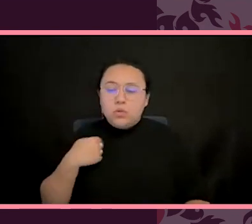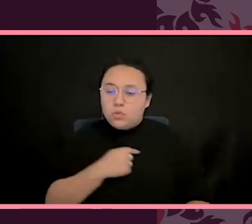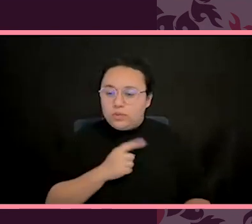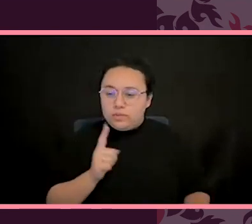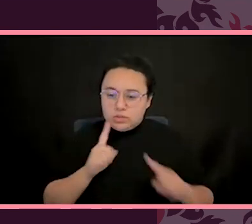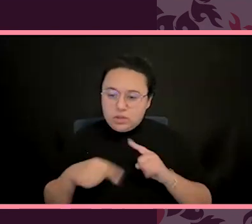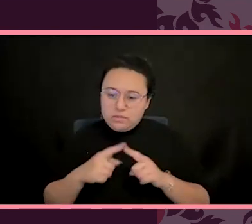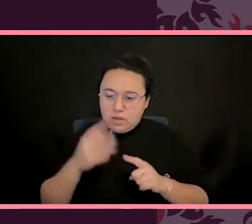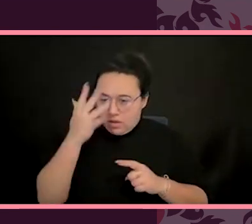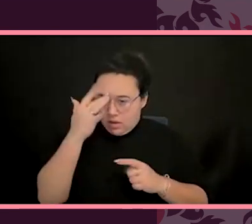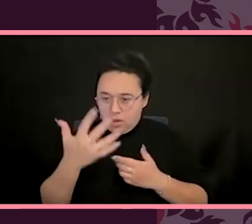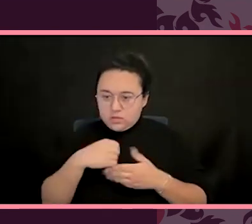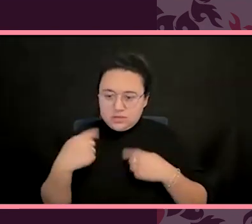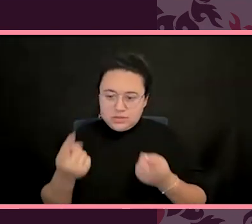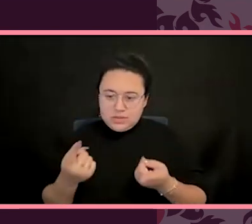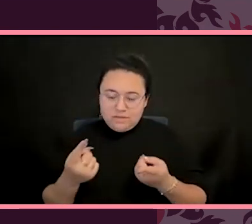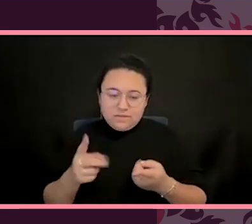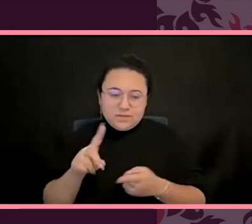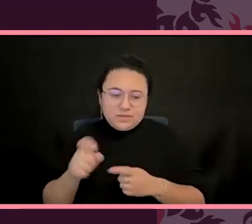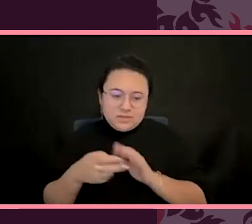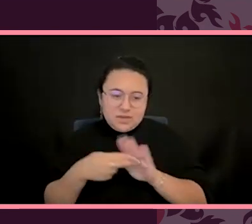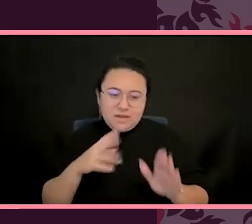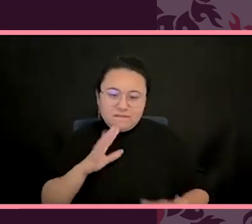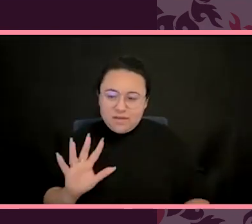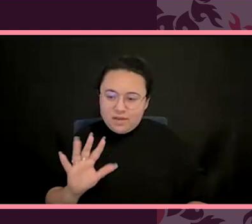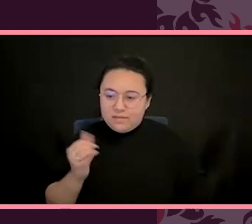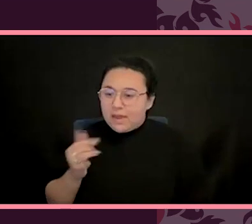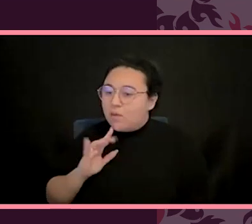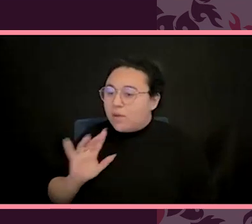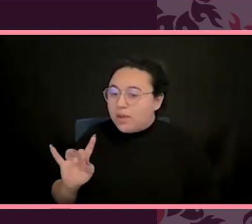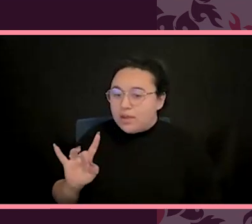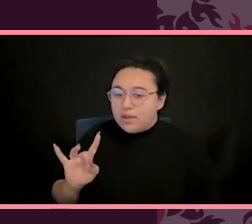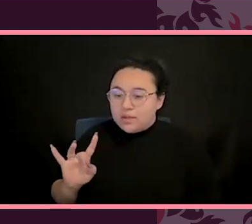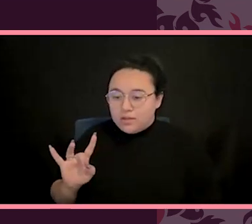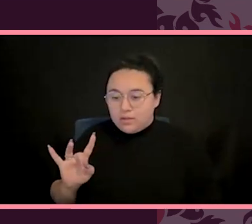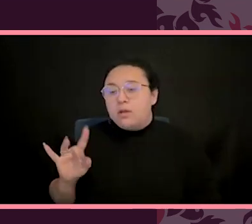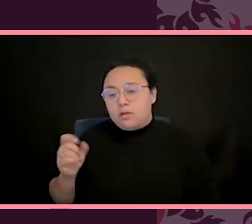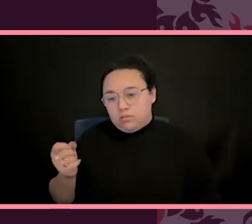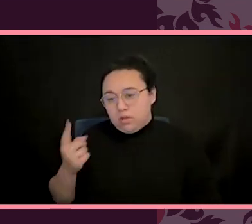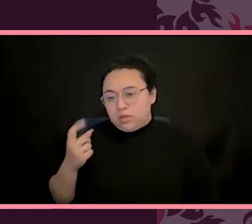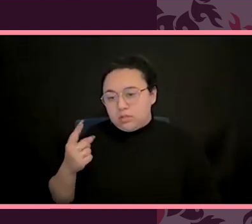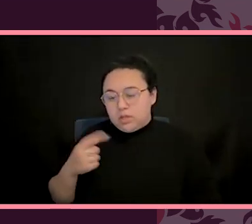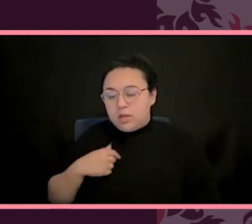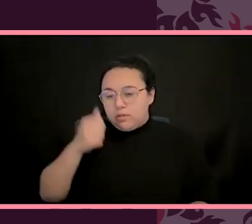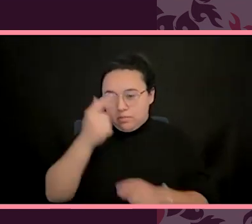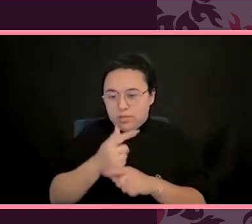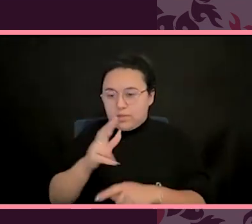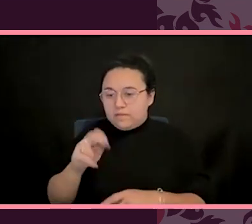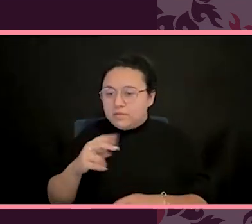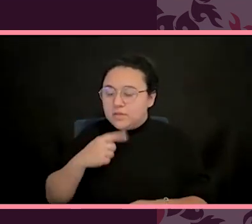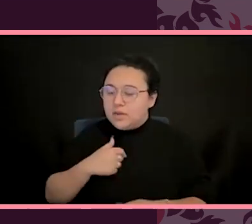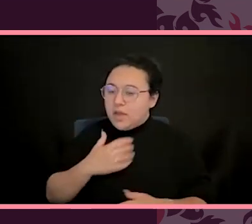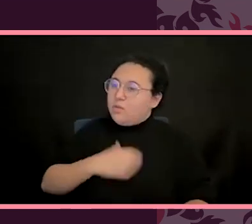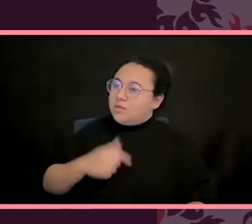talking about autism since his diagnosis at 5. Now that he's 8, he has understanding. So then his brother even said, I wish I